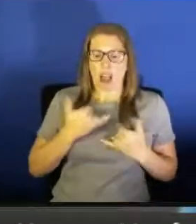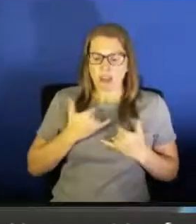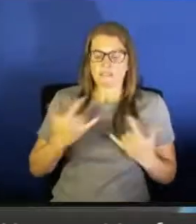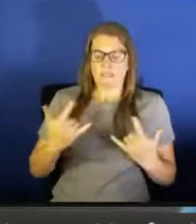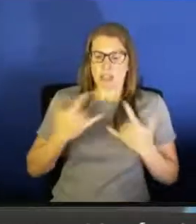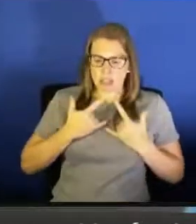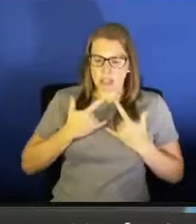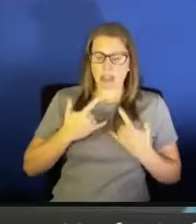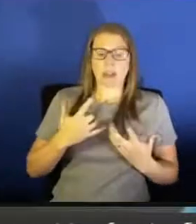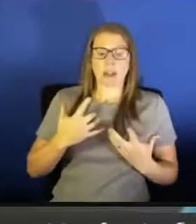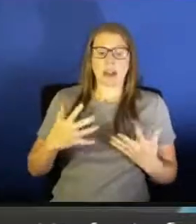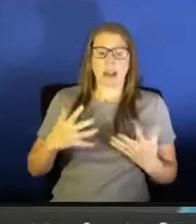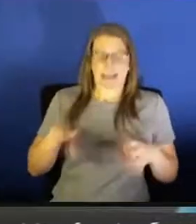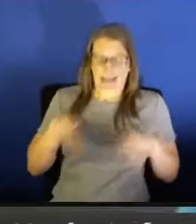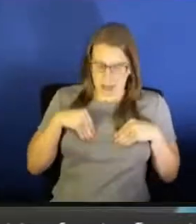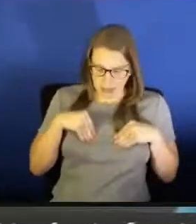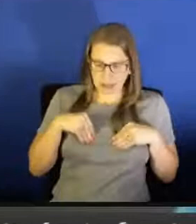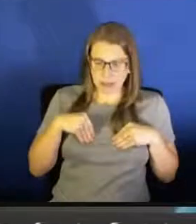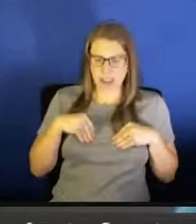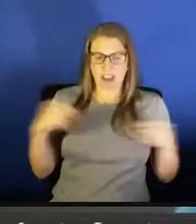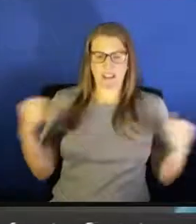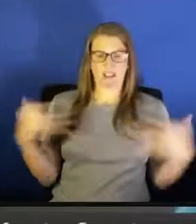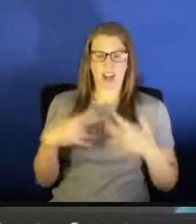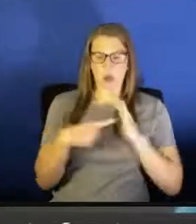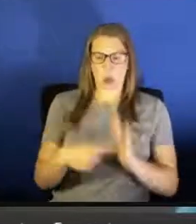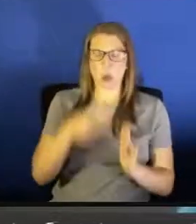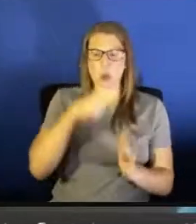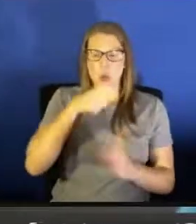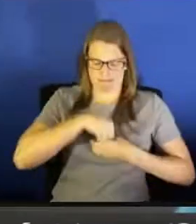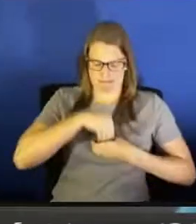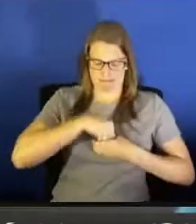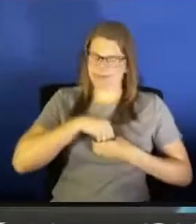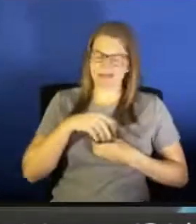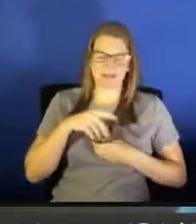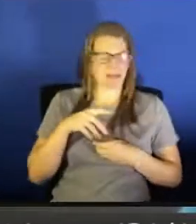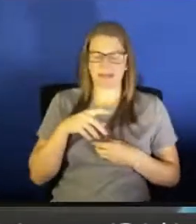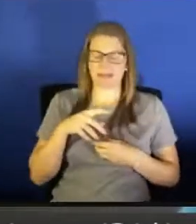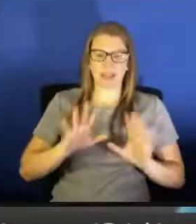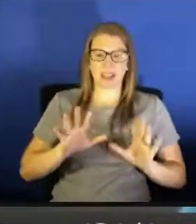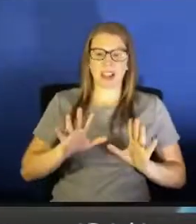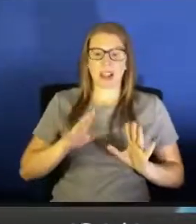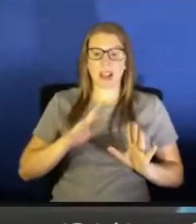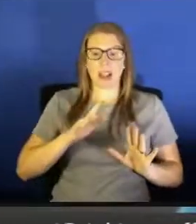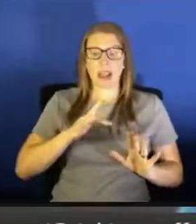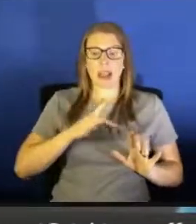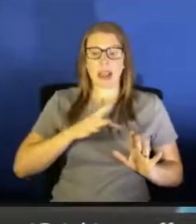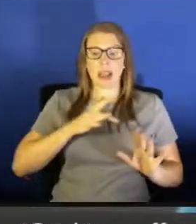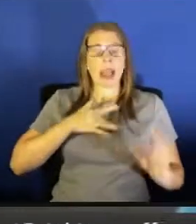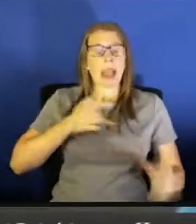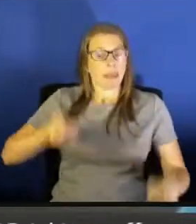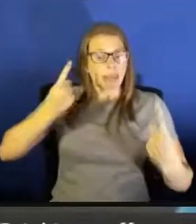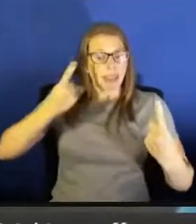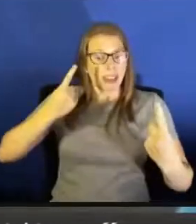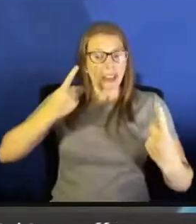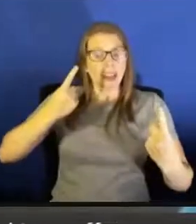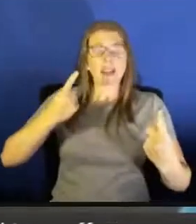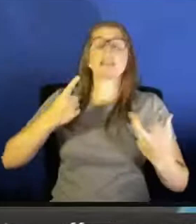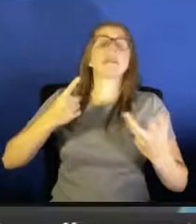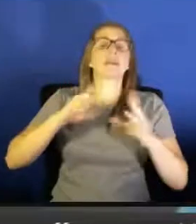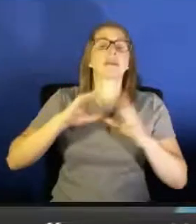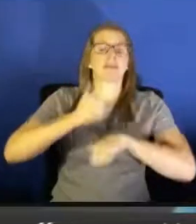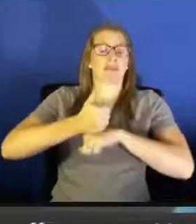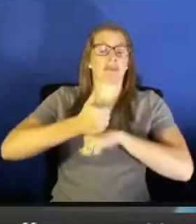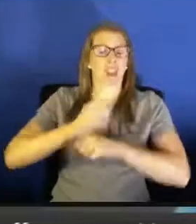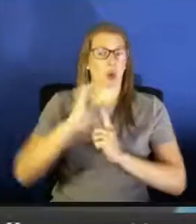being afraid of being who they are. People need to exercise empathy, create a culture of acceptance for